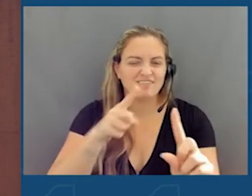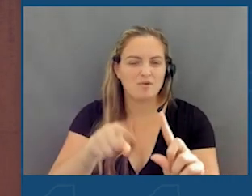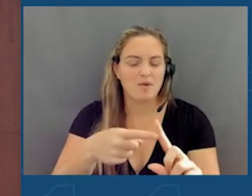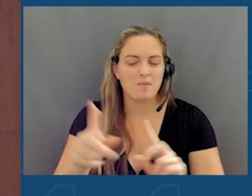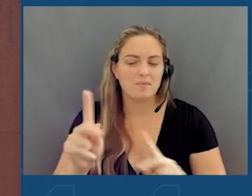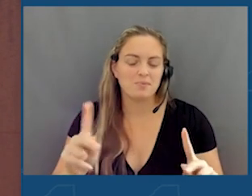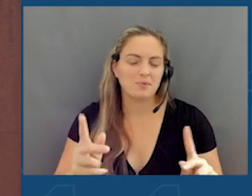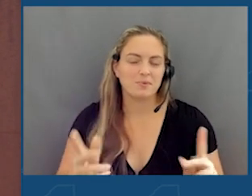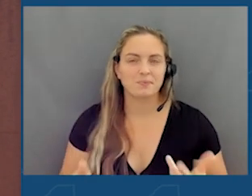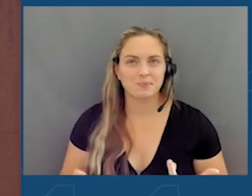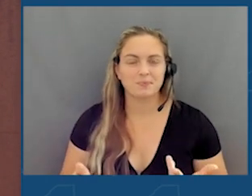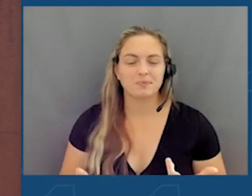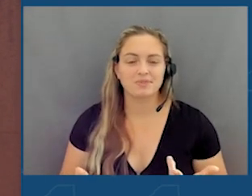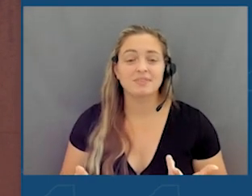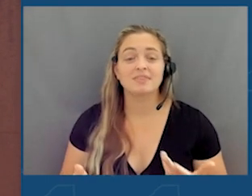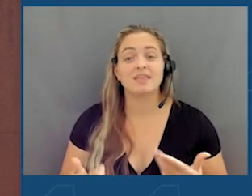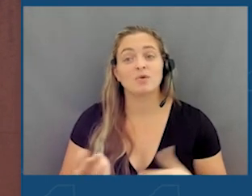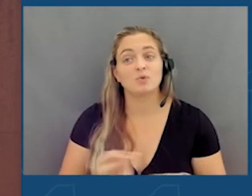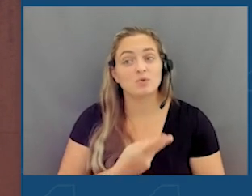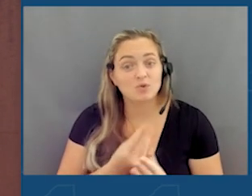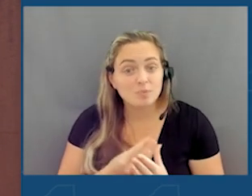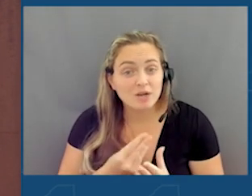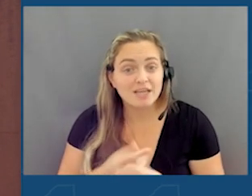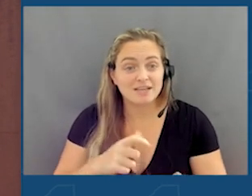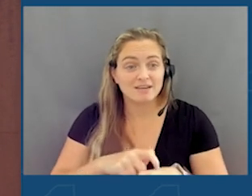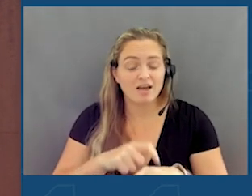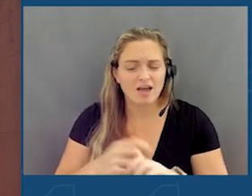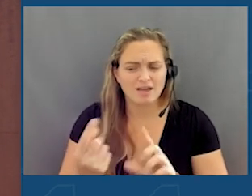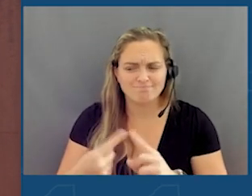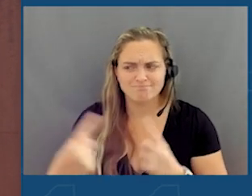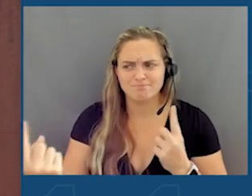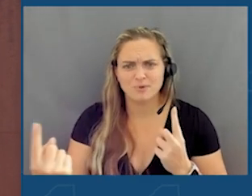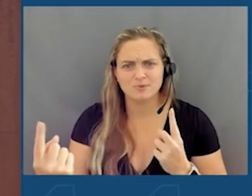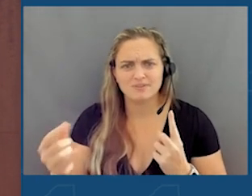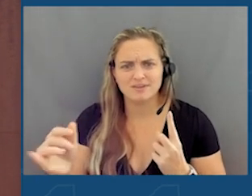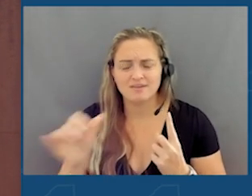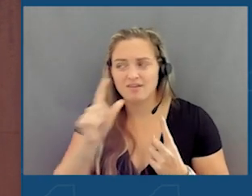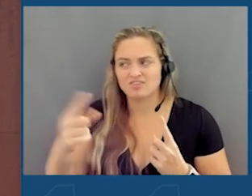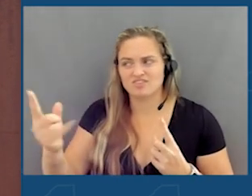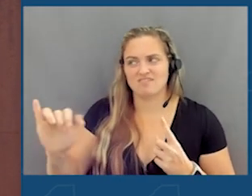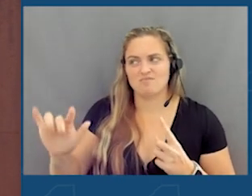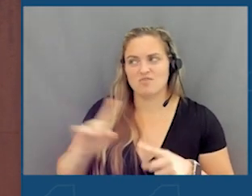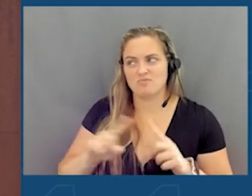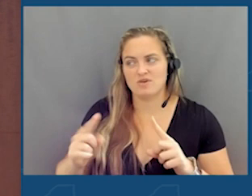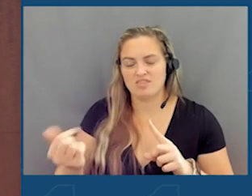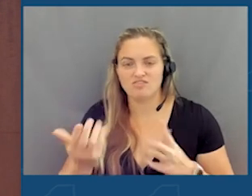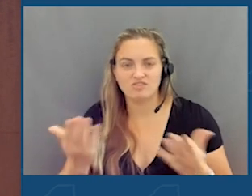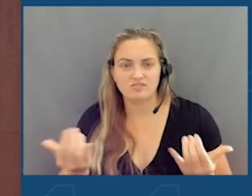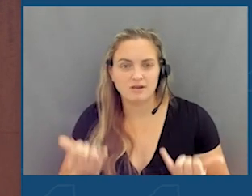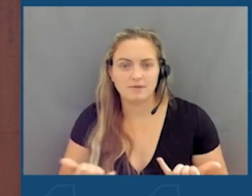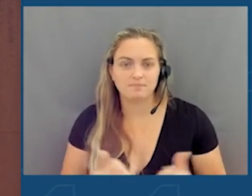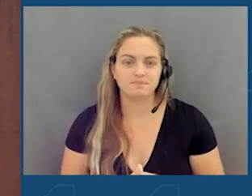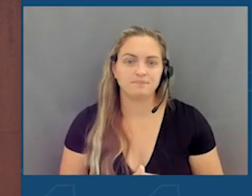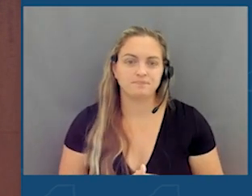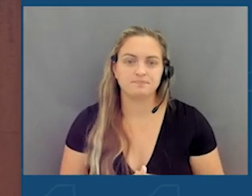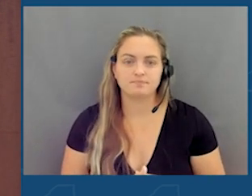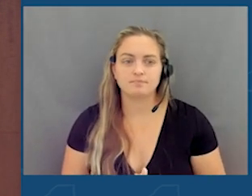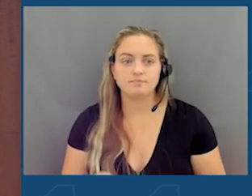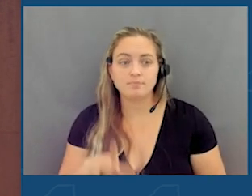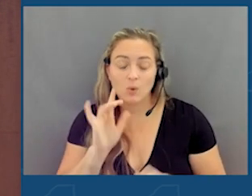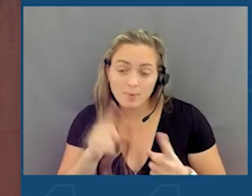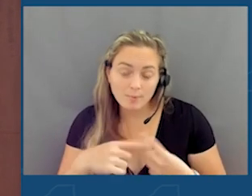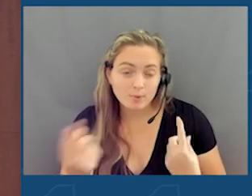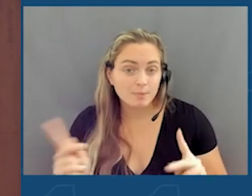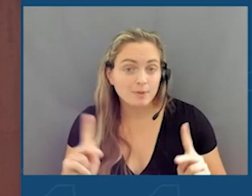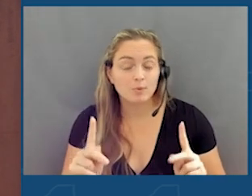would spend their resources and their time opposing not just that bill, but all the ones that are up here today. It will be opposed by people